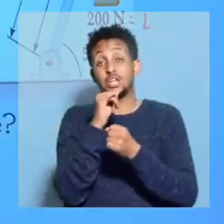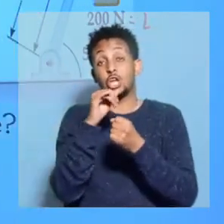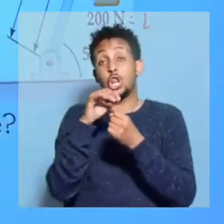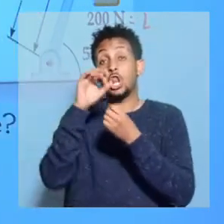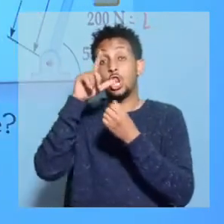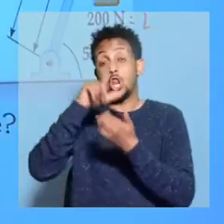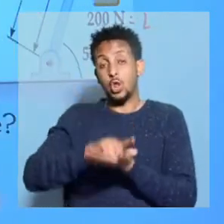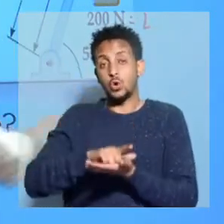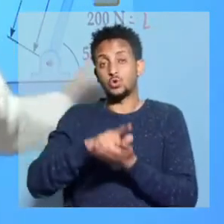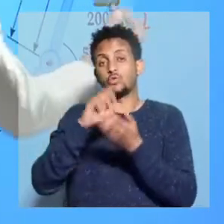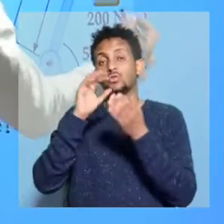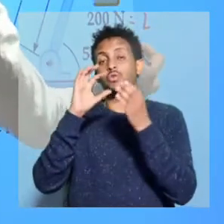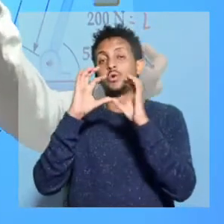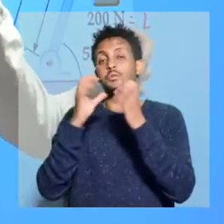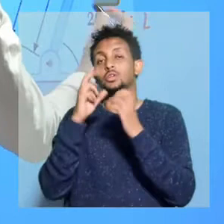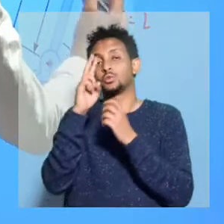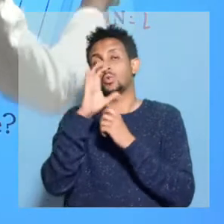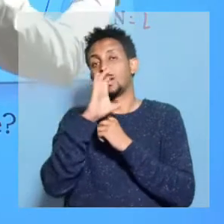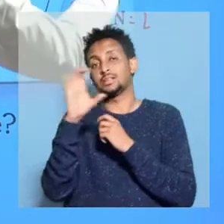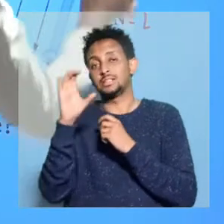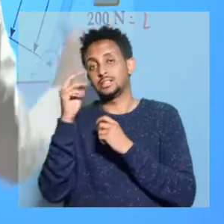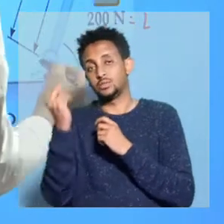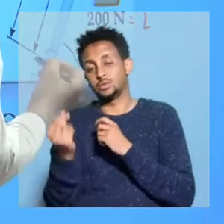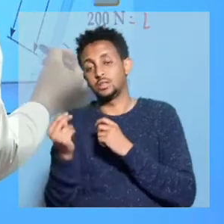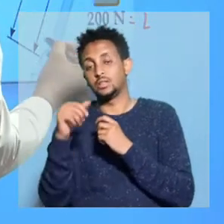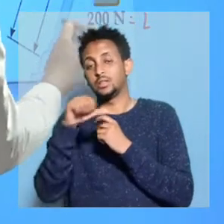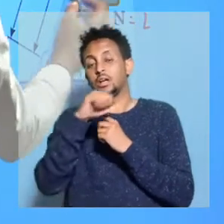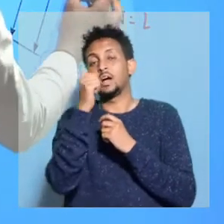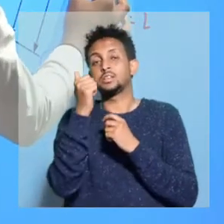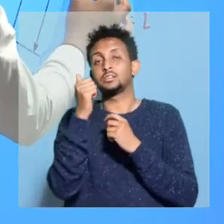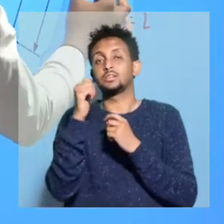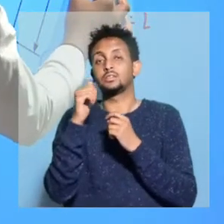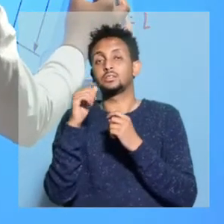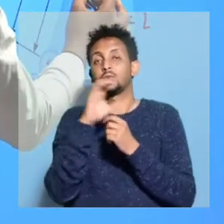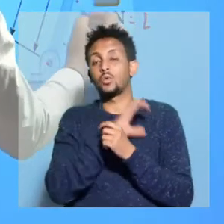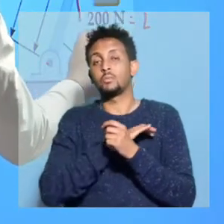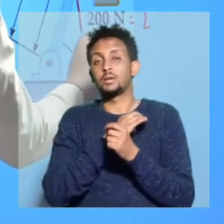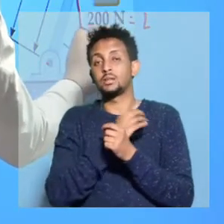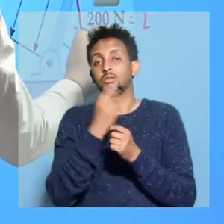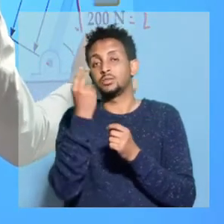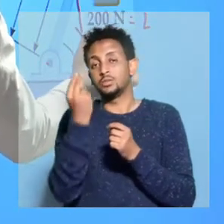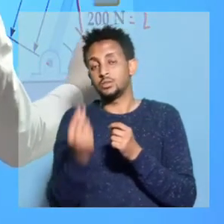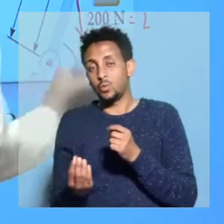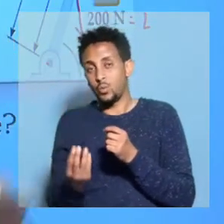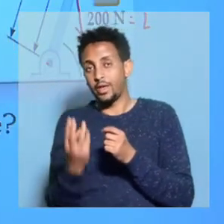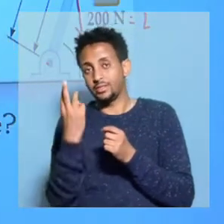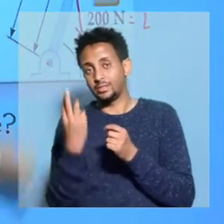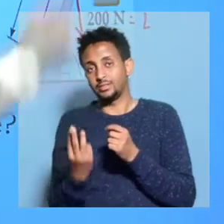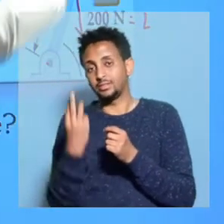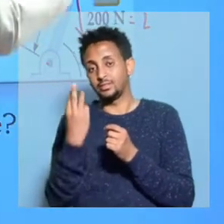load of the object, it's 200 Newton. And the other force component is the weight of